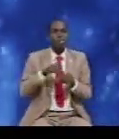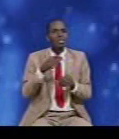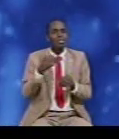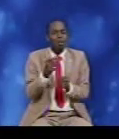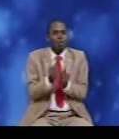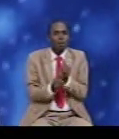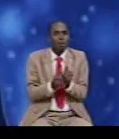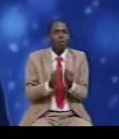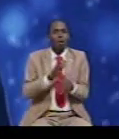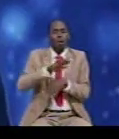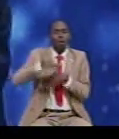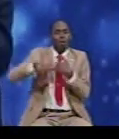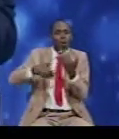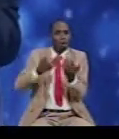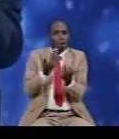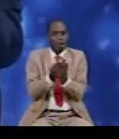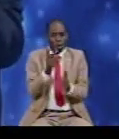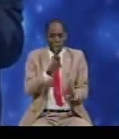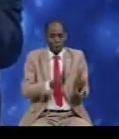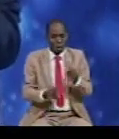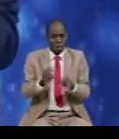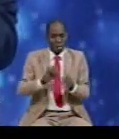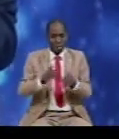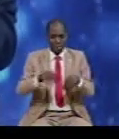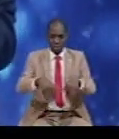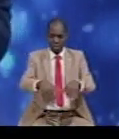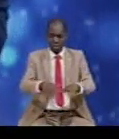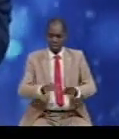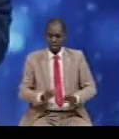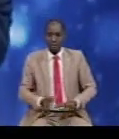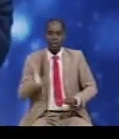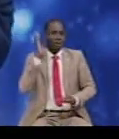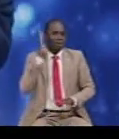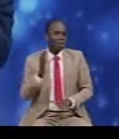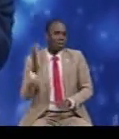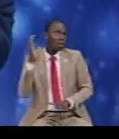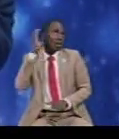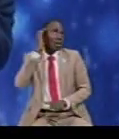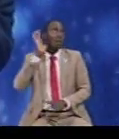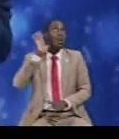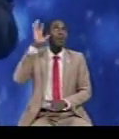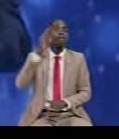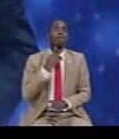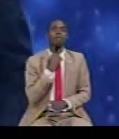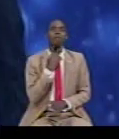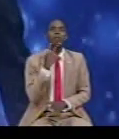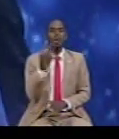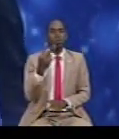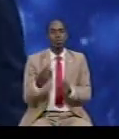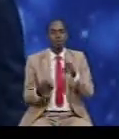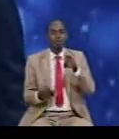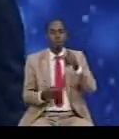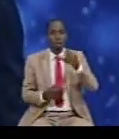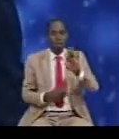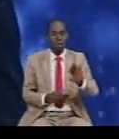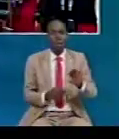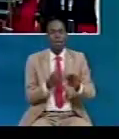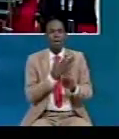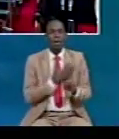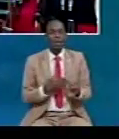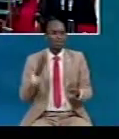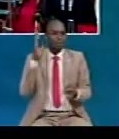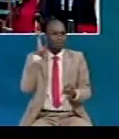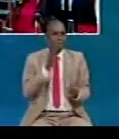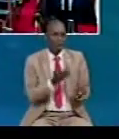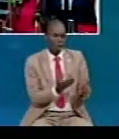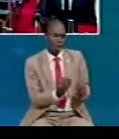the graves shall hear his voice. Look at verse 29. And shall come forth,